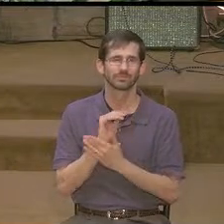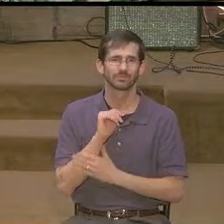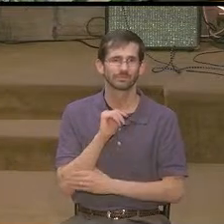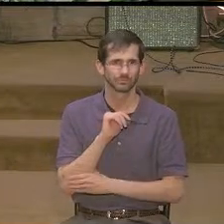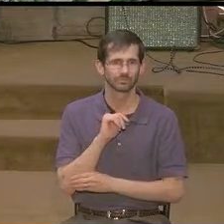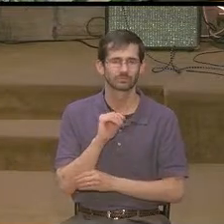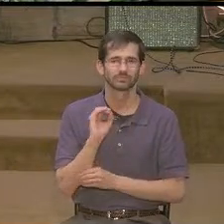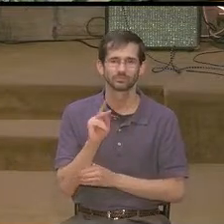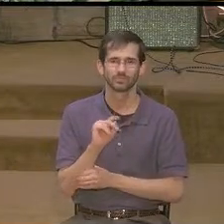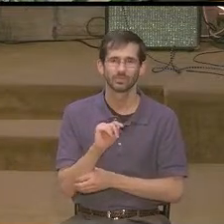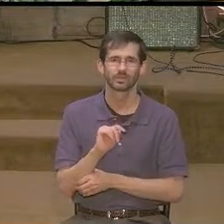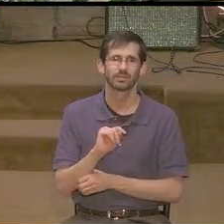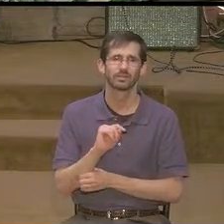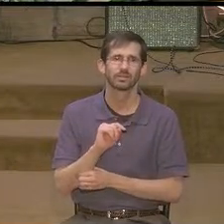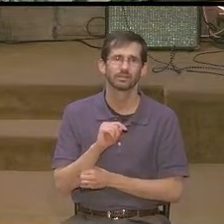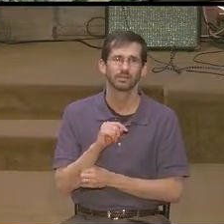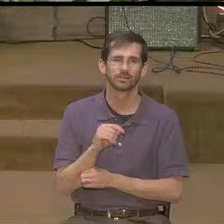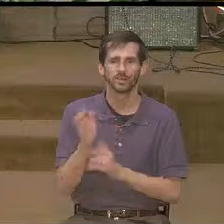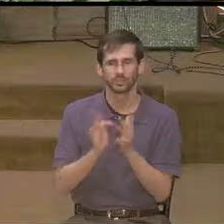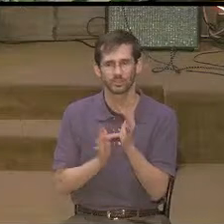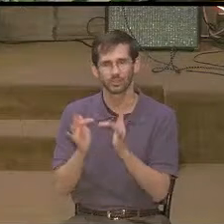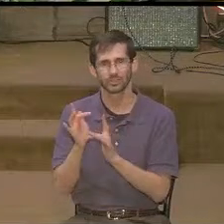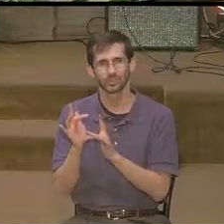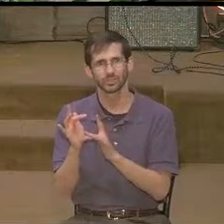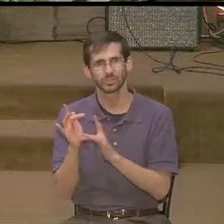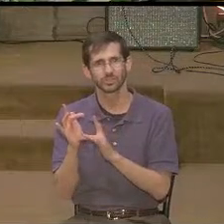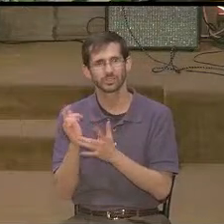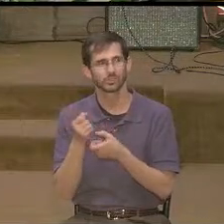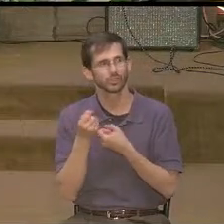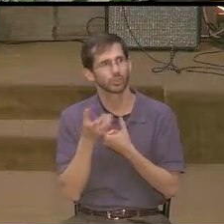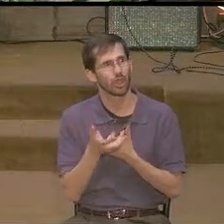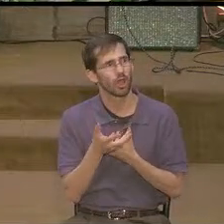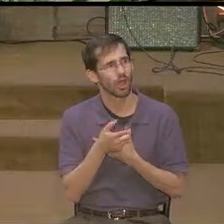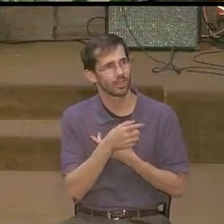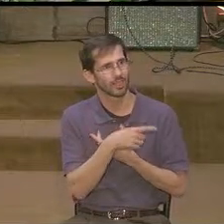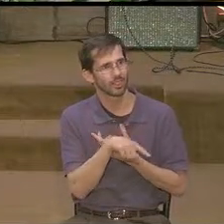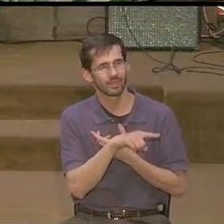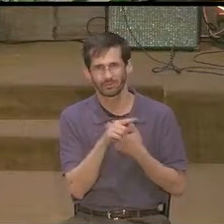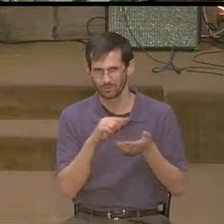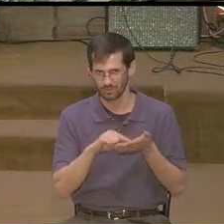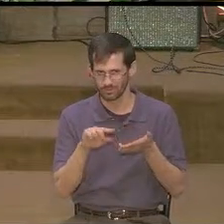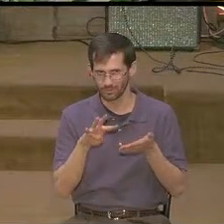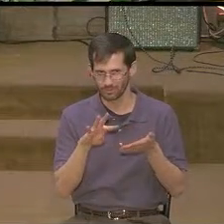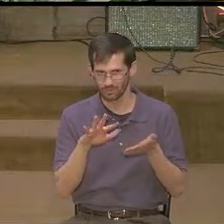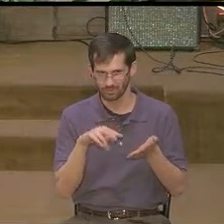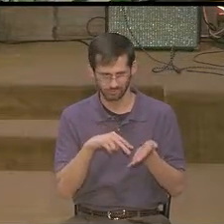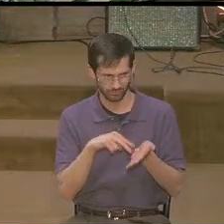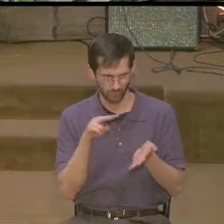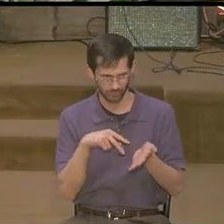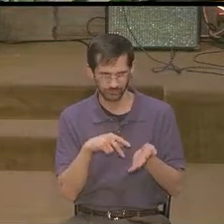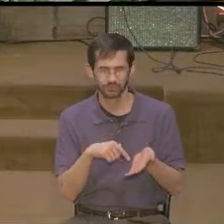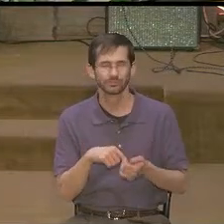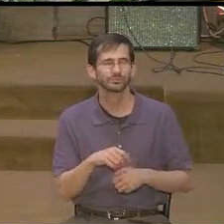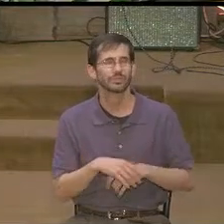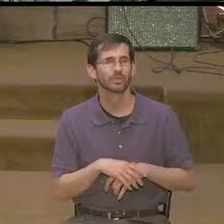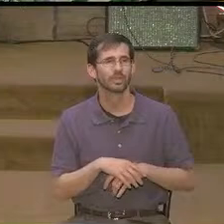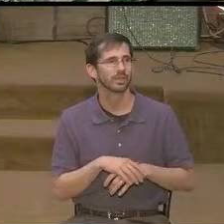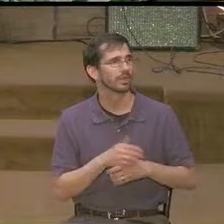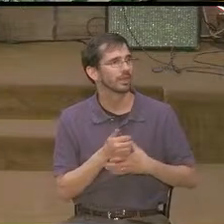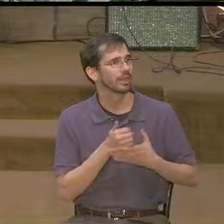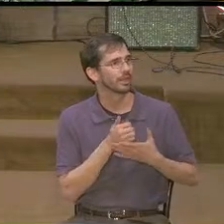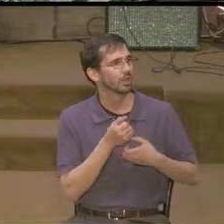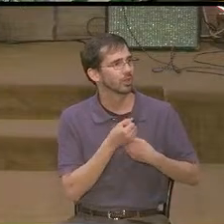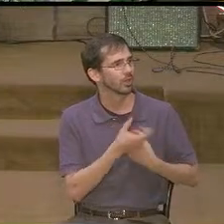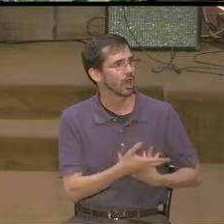All right? He opened their understanding. Look at verse 45, not me. He opened their understanding that they